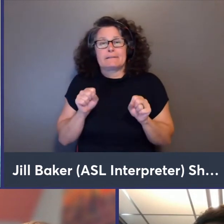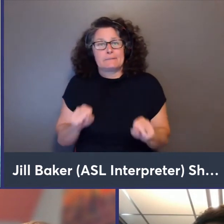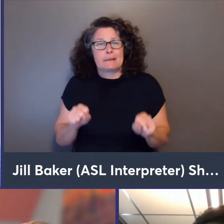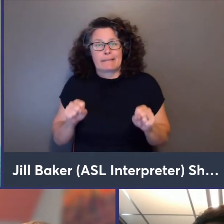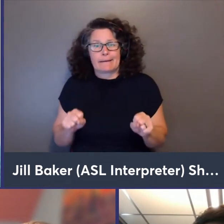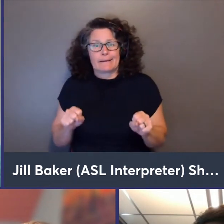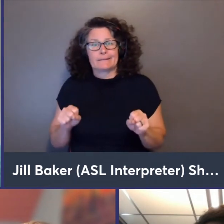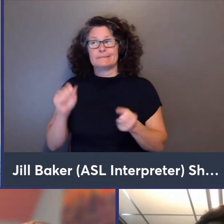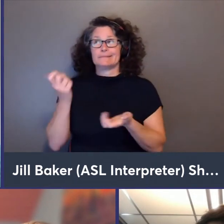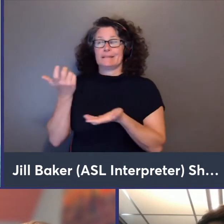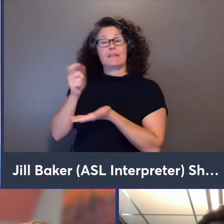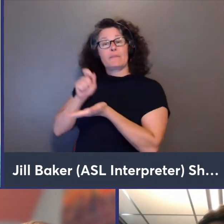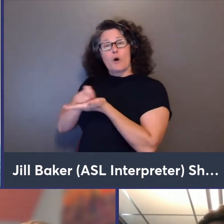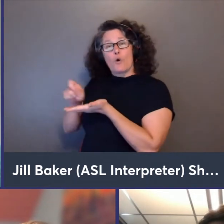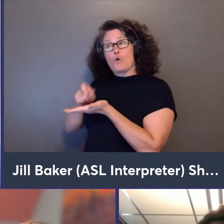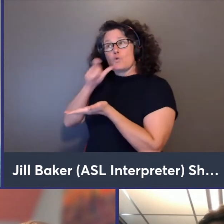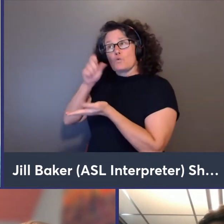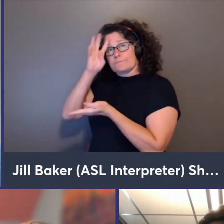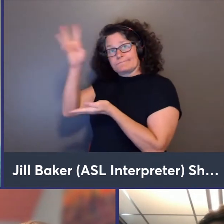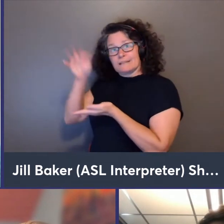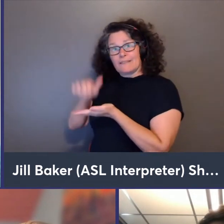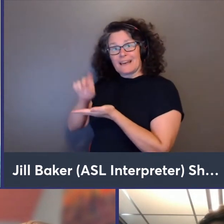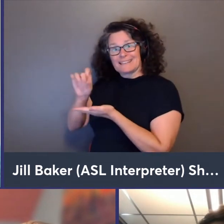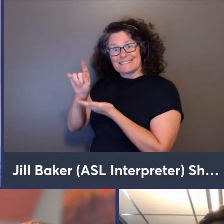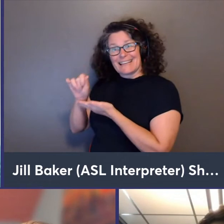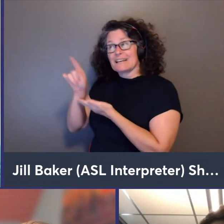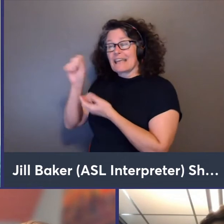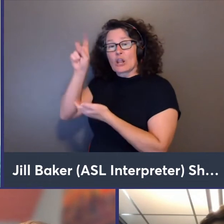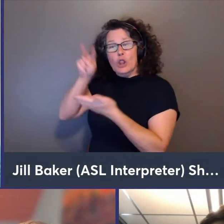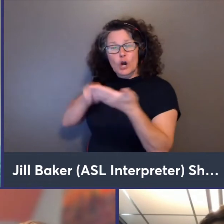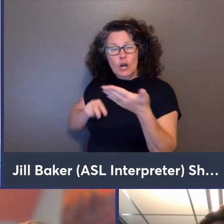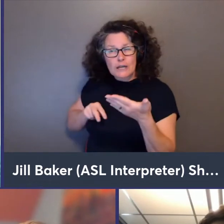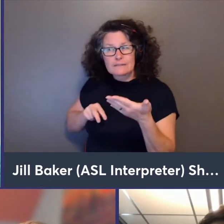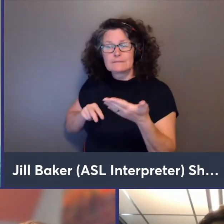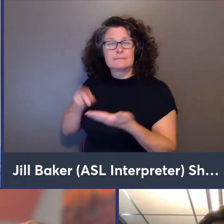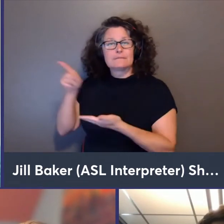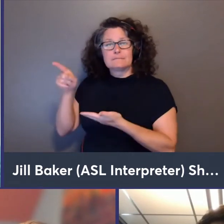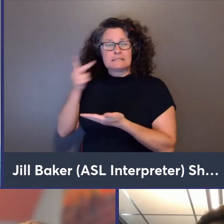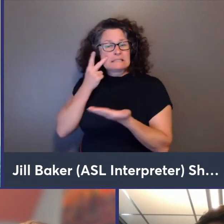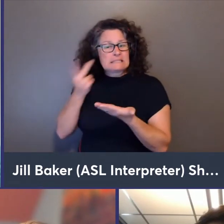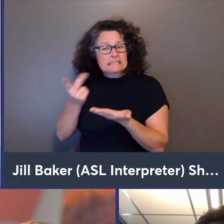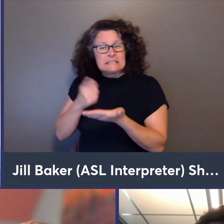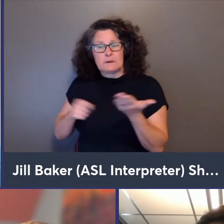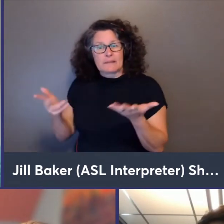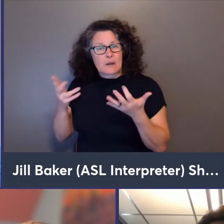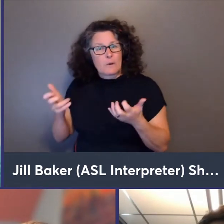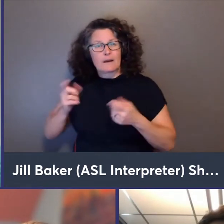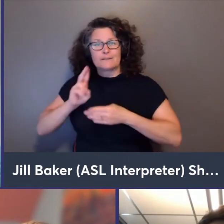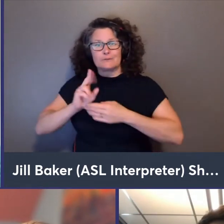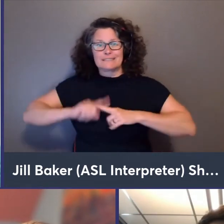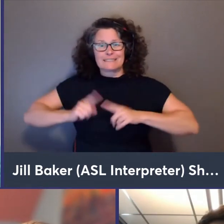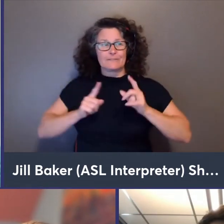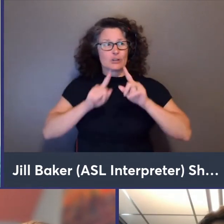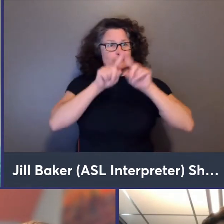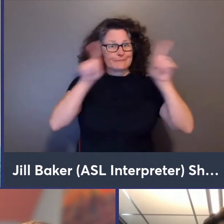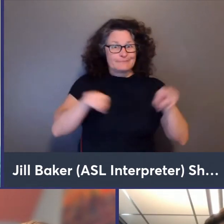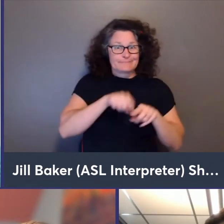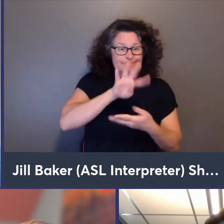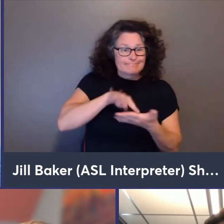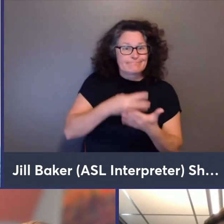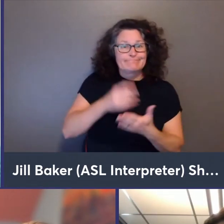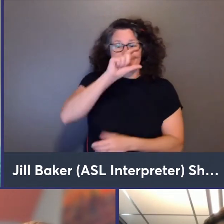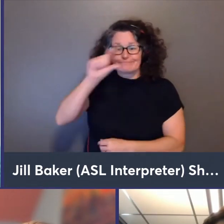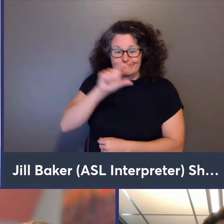the author will be able to just go through their data set, build whatever they want using different charts, building like those